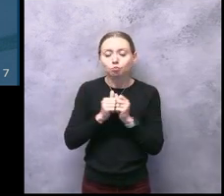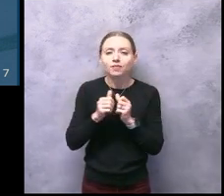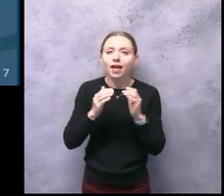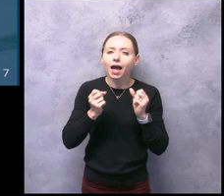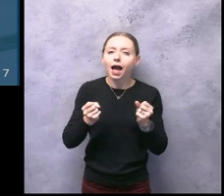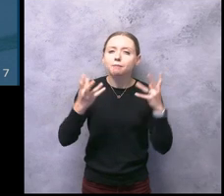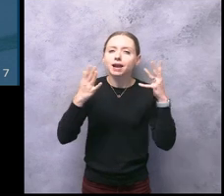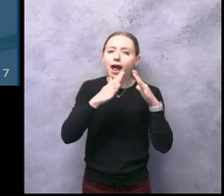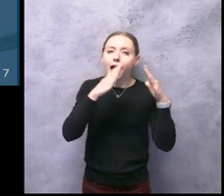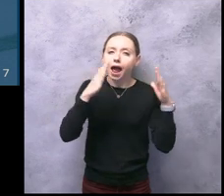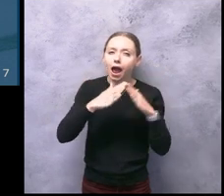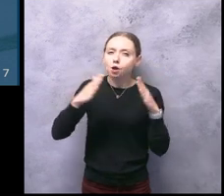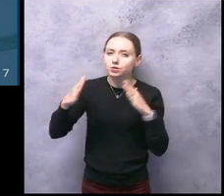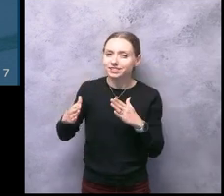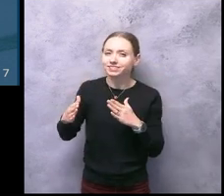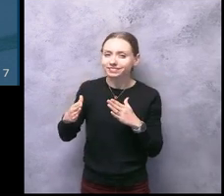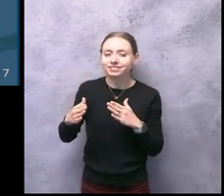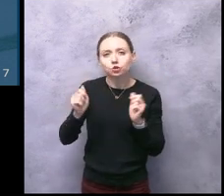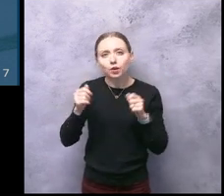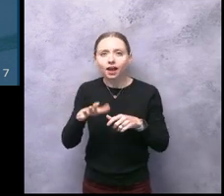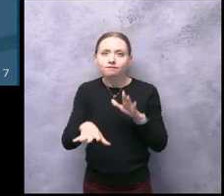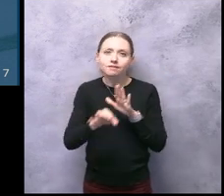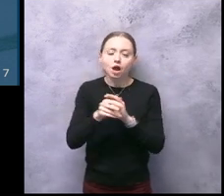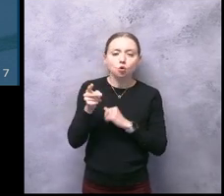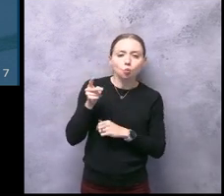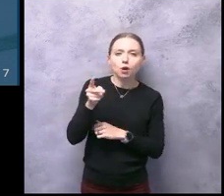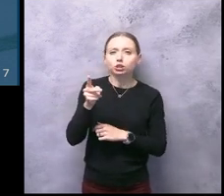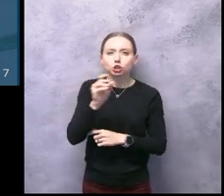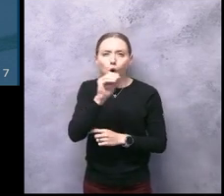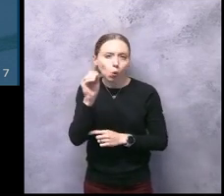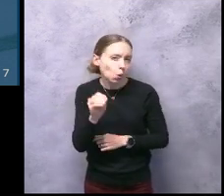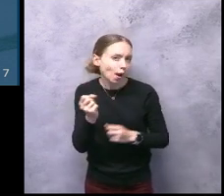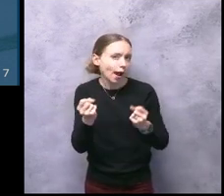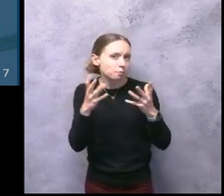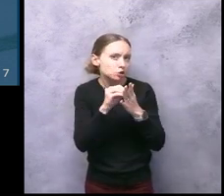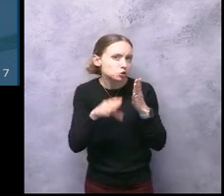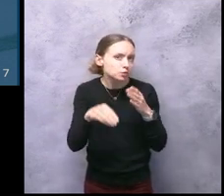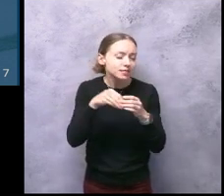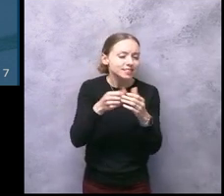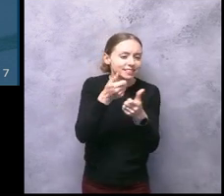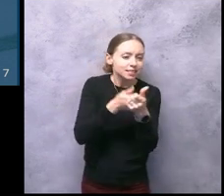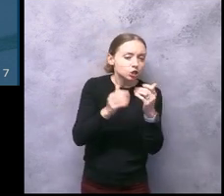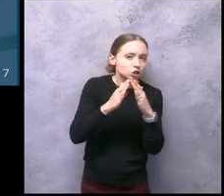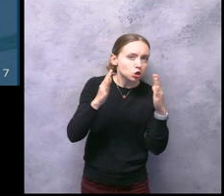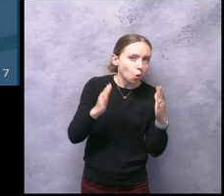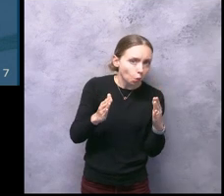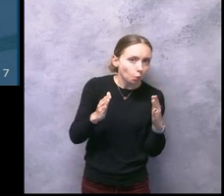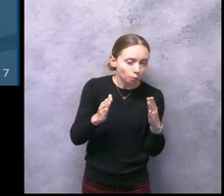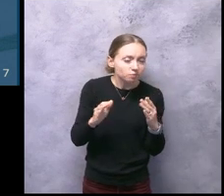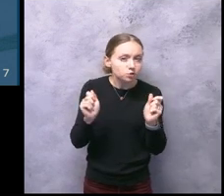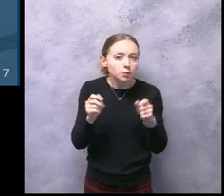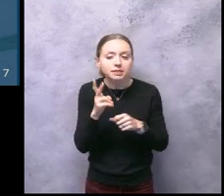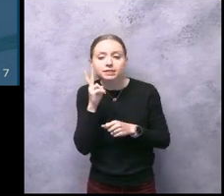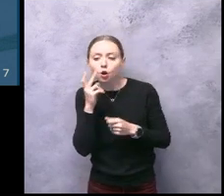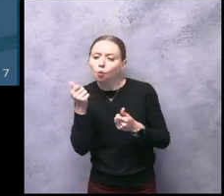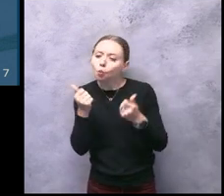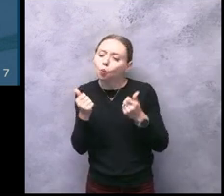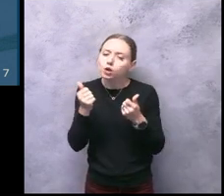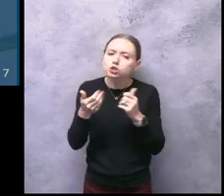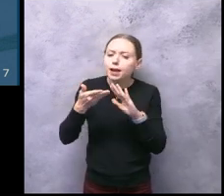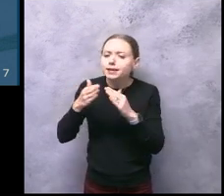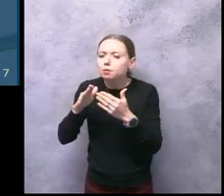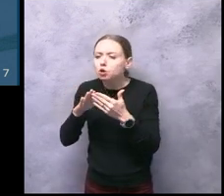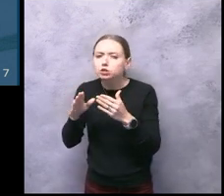a ratio of students per home. And this allows us to understand which neighborhoods are becoming more and less dense with students as the